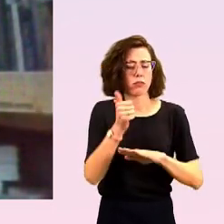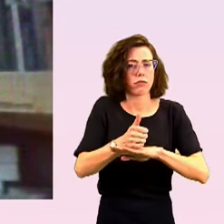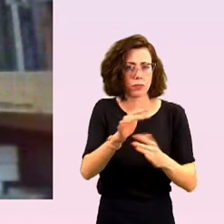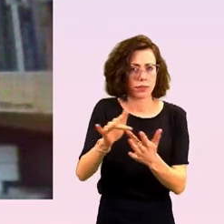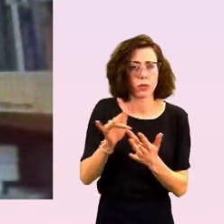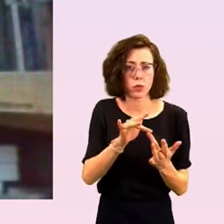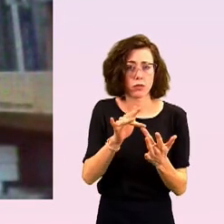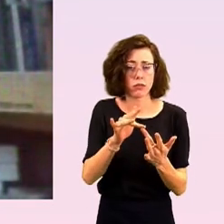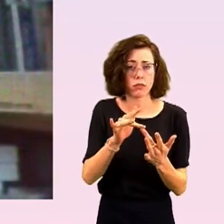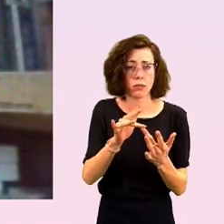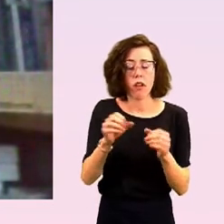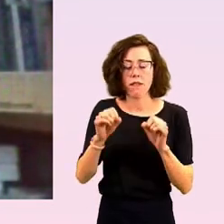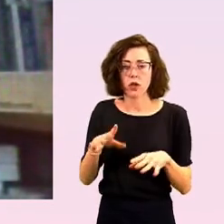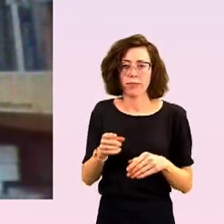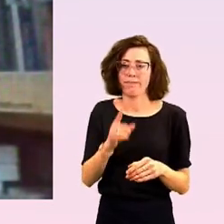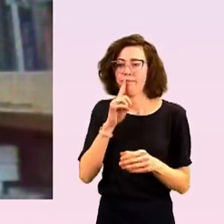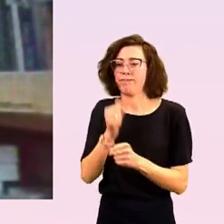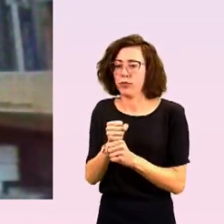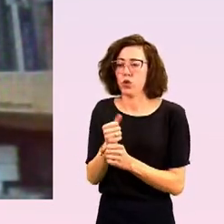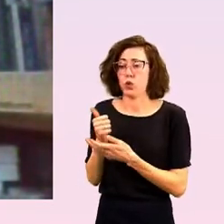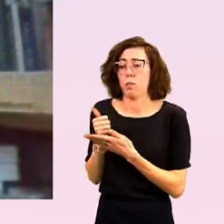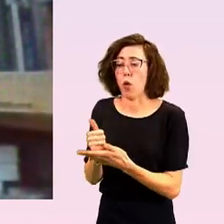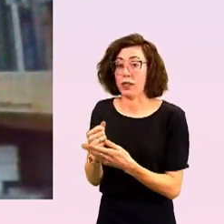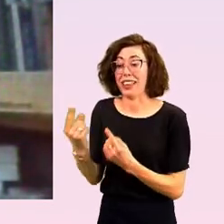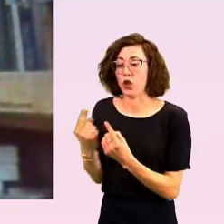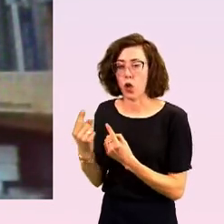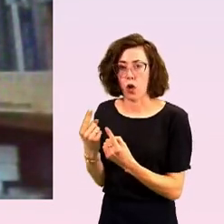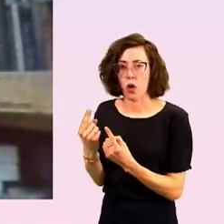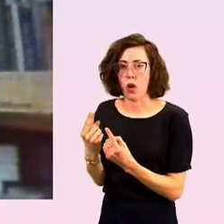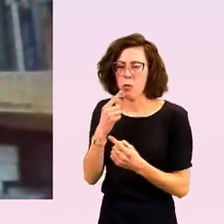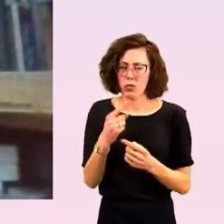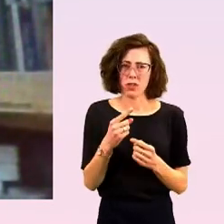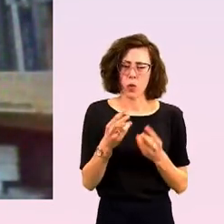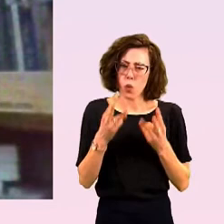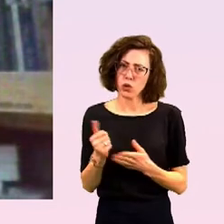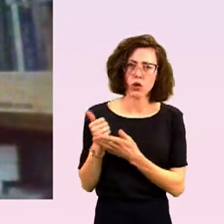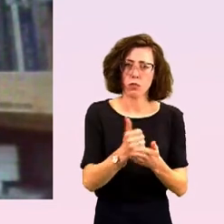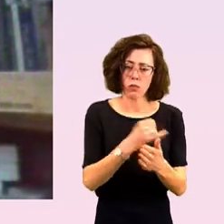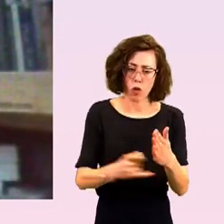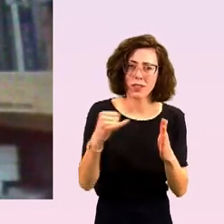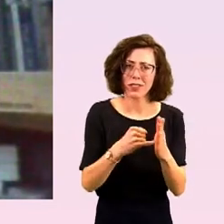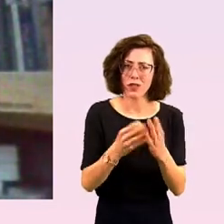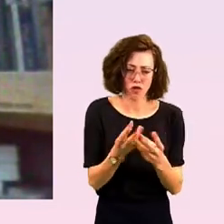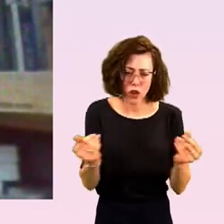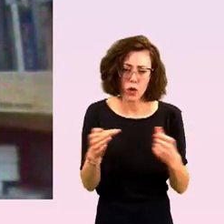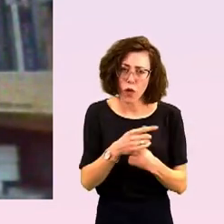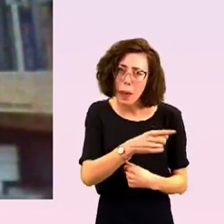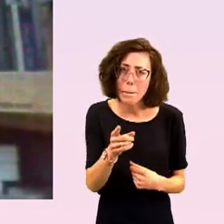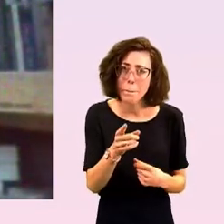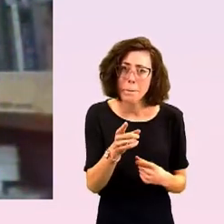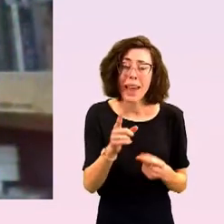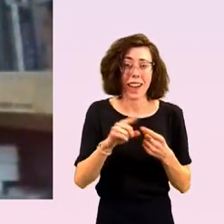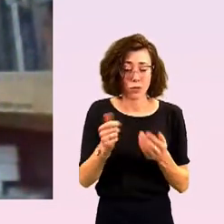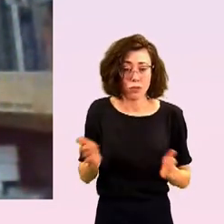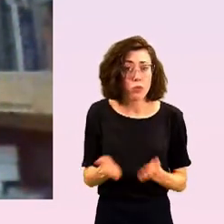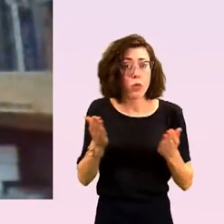being a confidential support to one another, it was to be a support and resource to the organisation, but it was also to promote our own equality